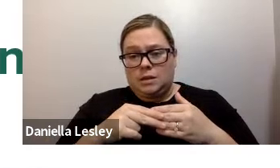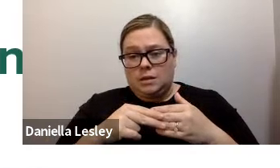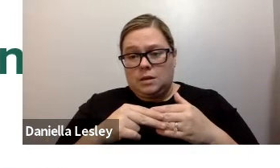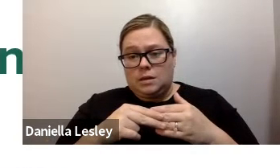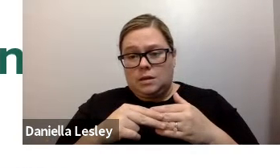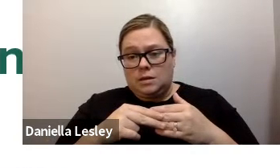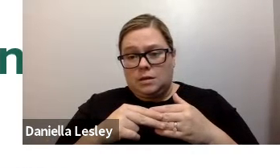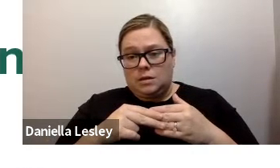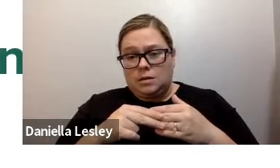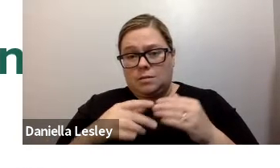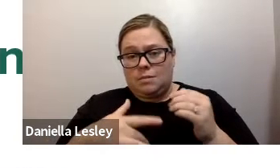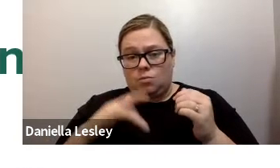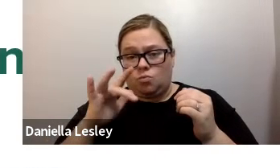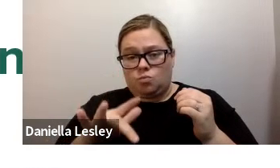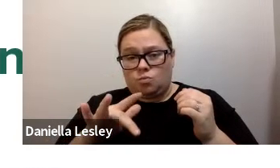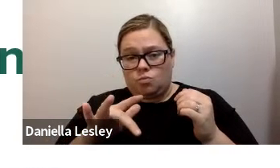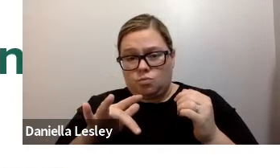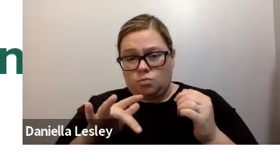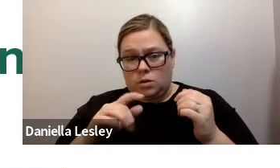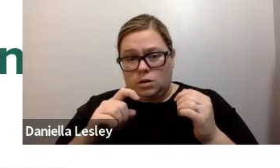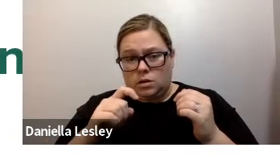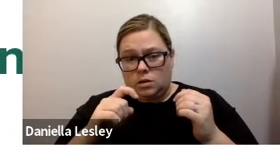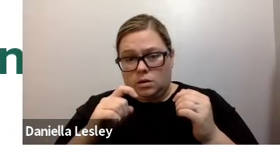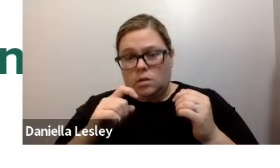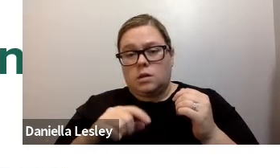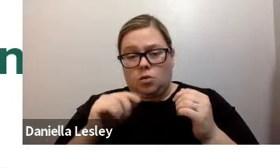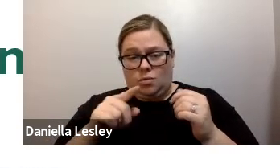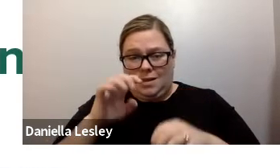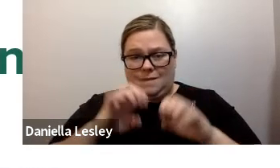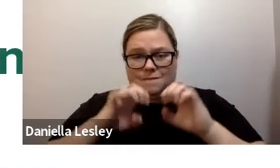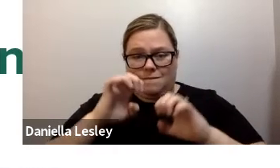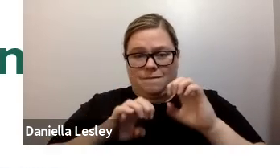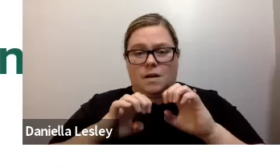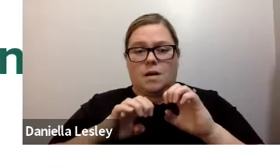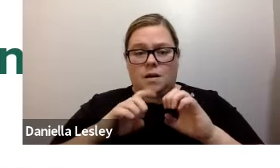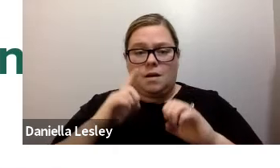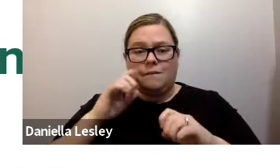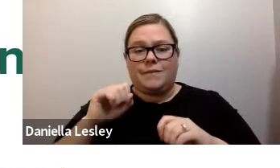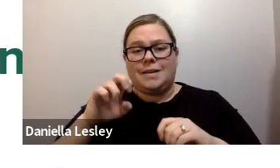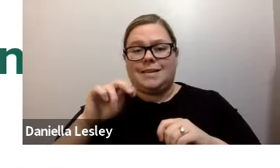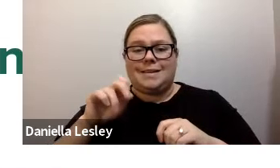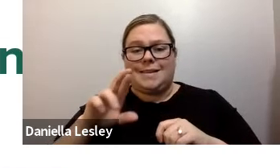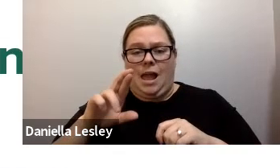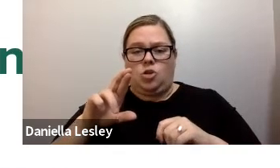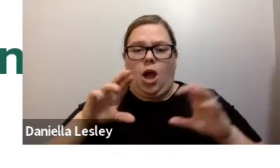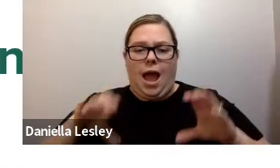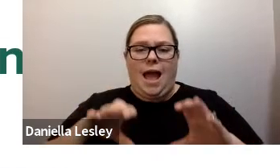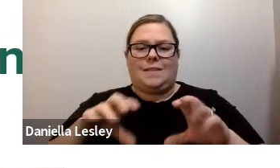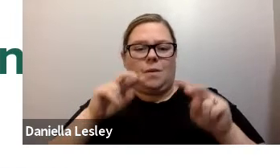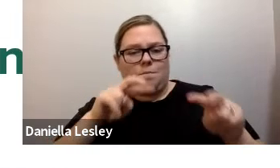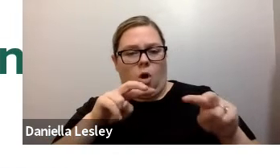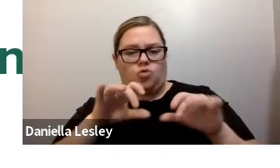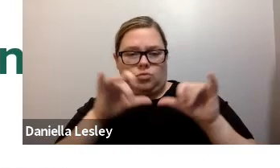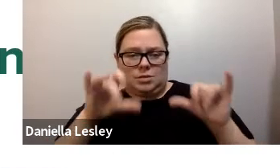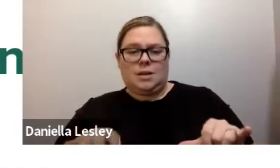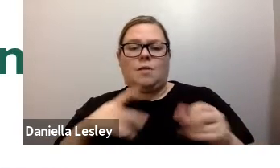please press down a bit. So this is an evaluation of a SenseWare activity monitor system, which is a project